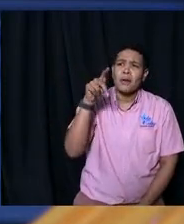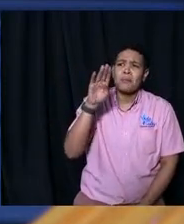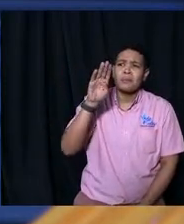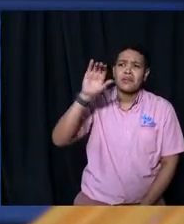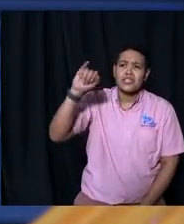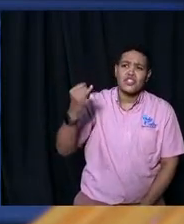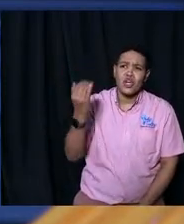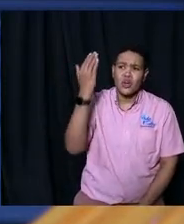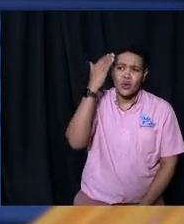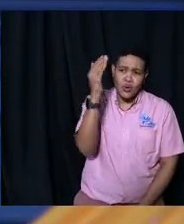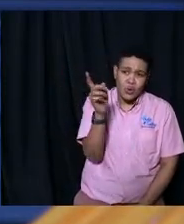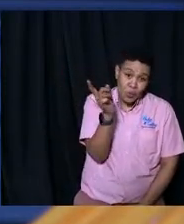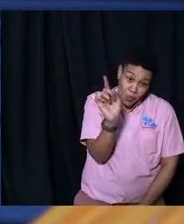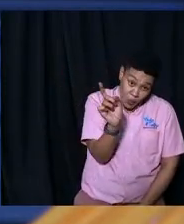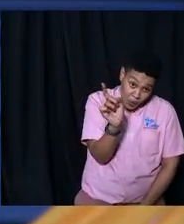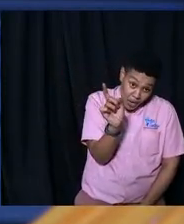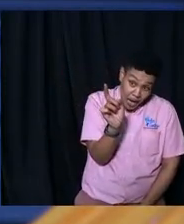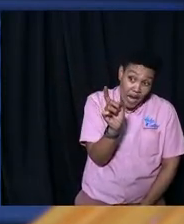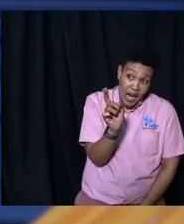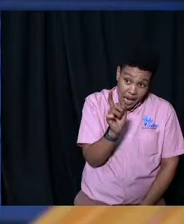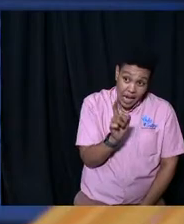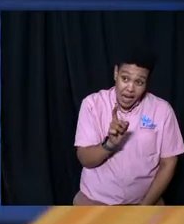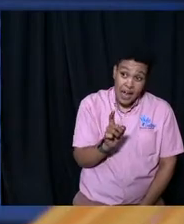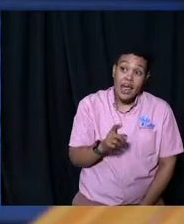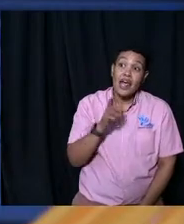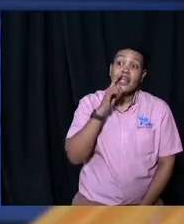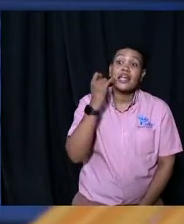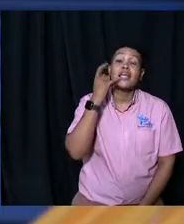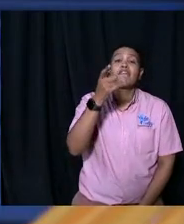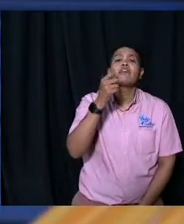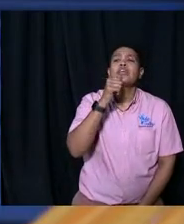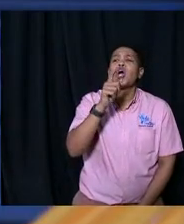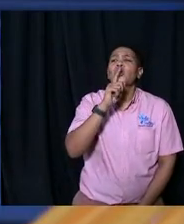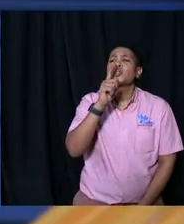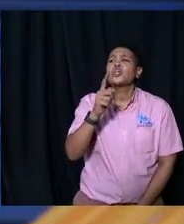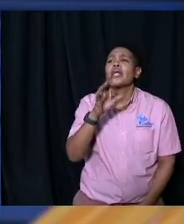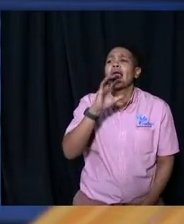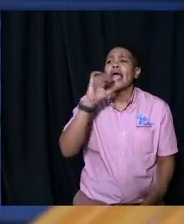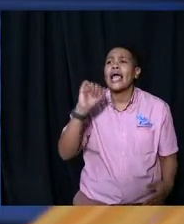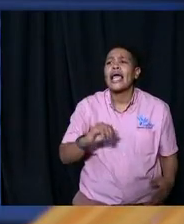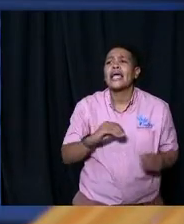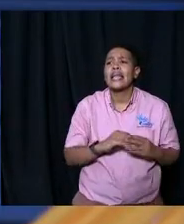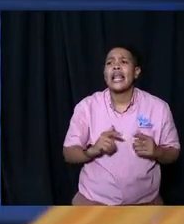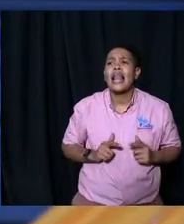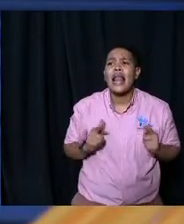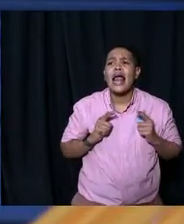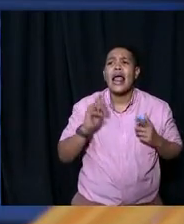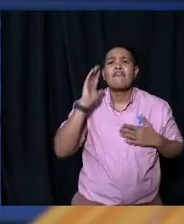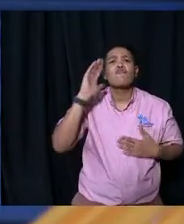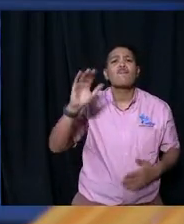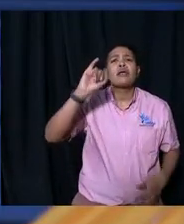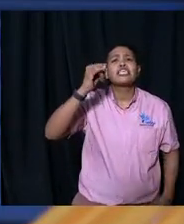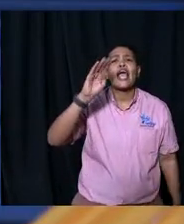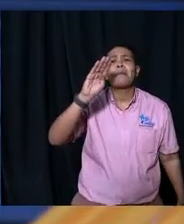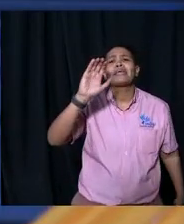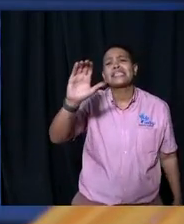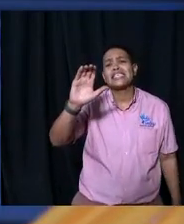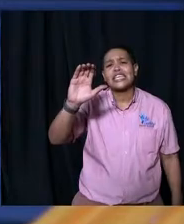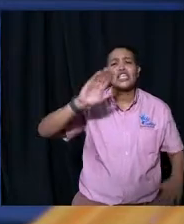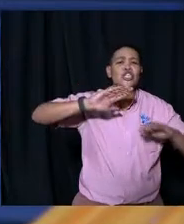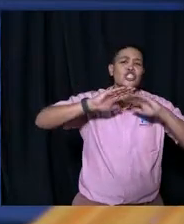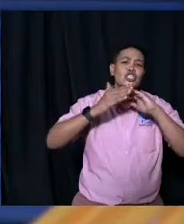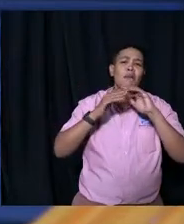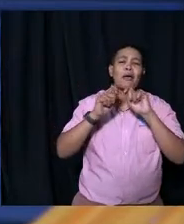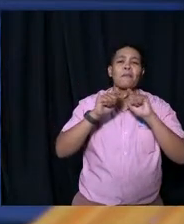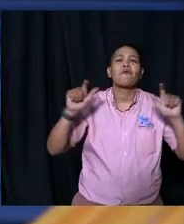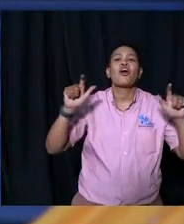Public Broadcasting Corporation of Jamaica is located, if you're at a certain stage and age in life, you will remember the Jamaica Broadcasting